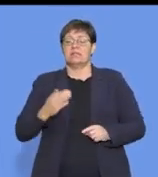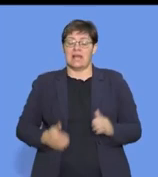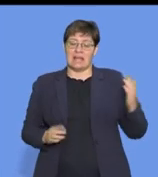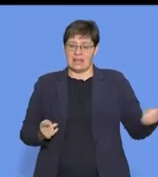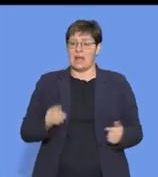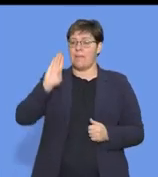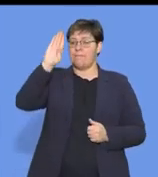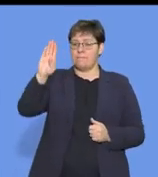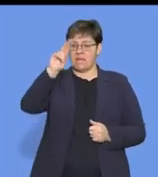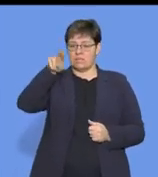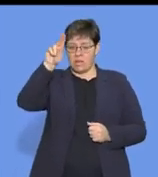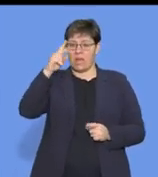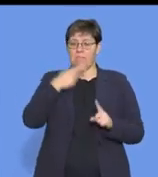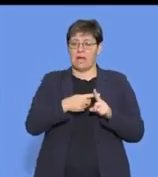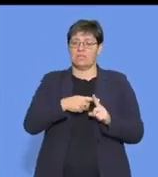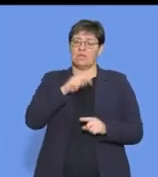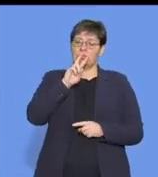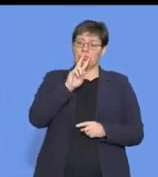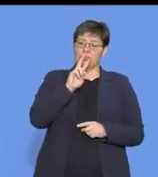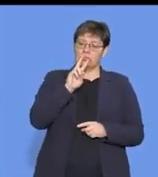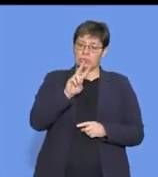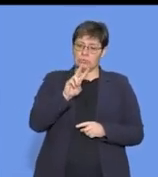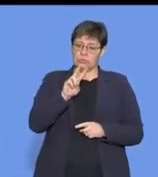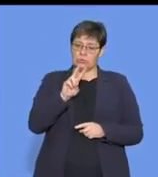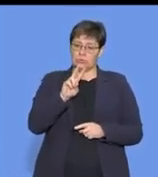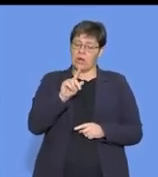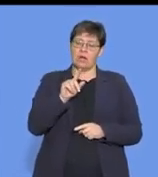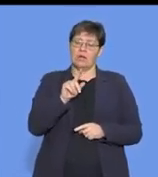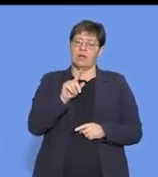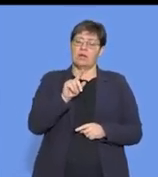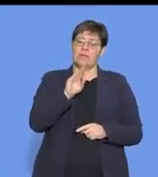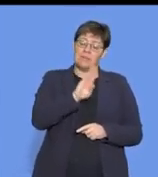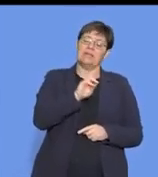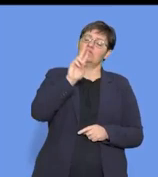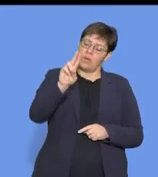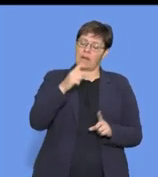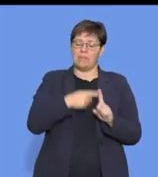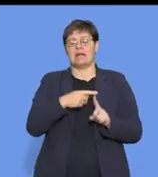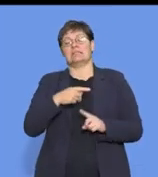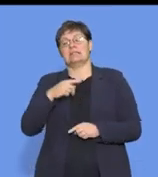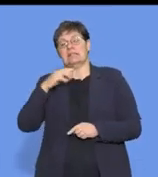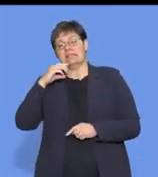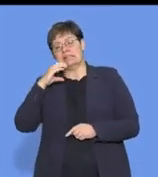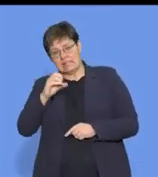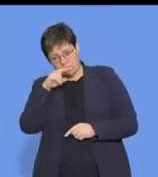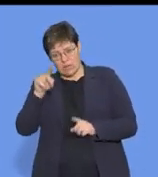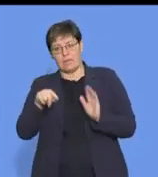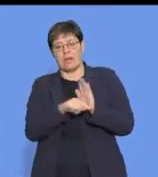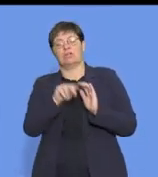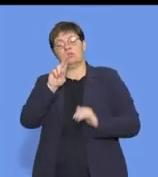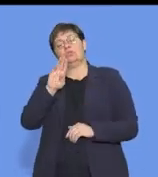B squared plus 2BC minus, B squared plus C squared minus 2BC cos